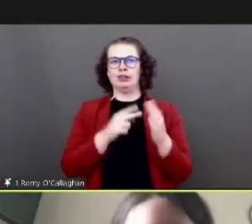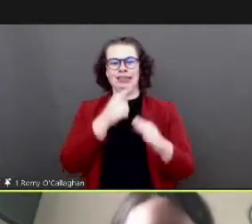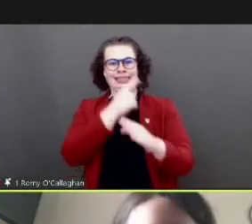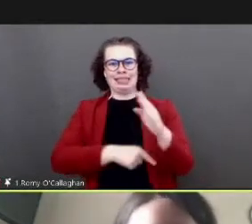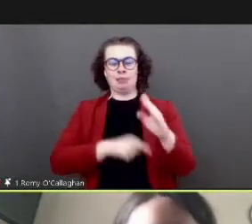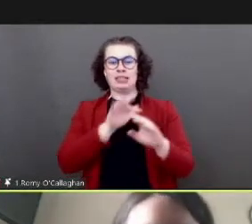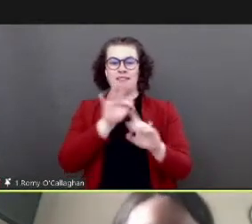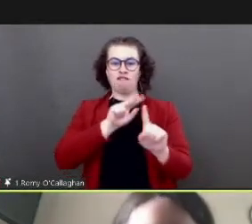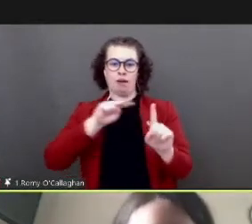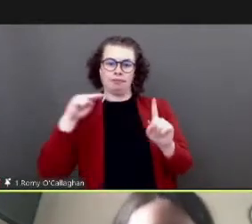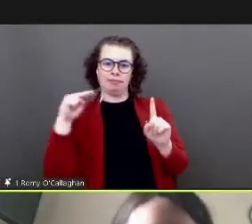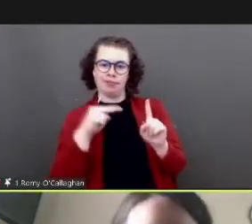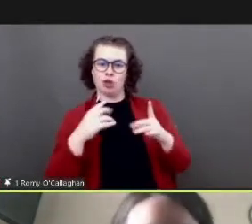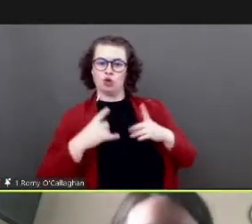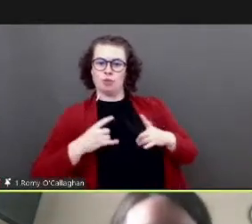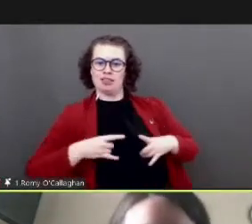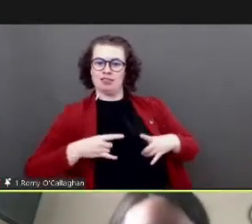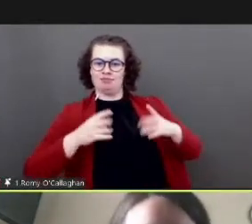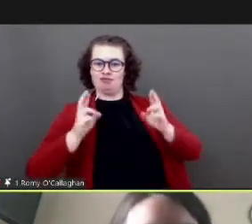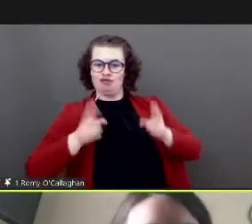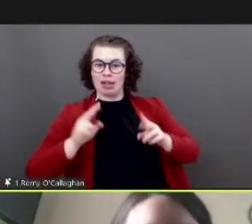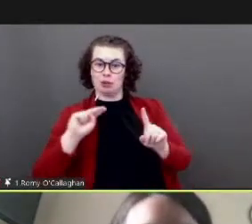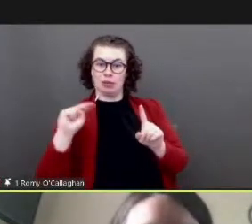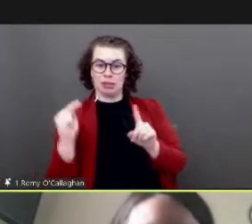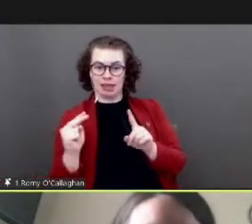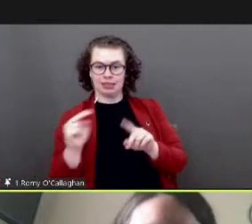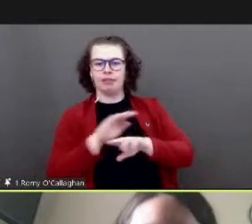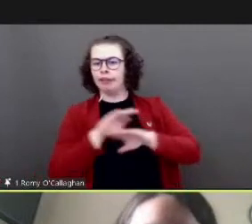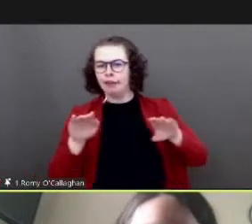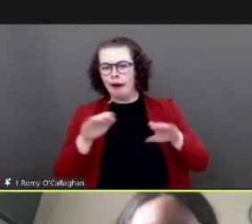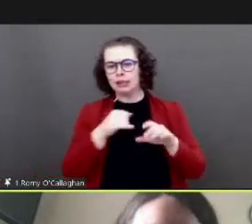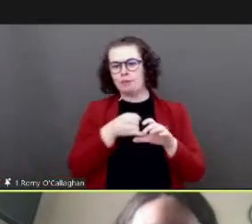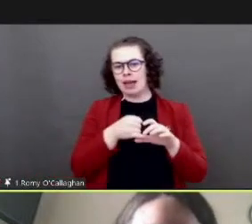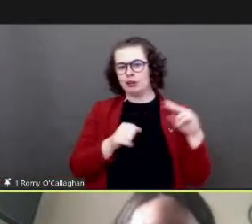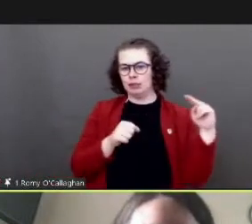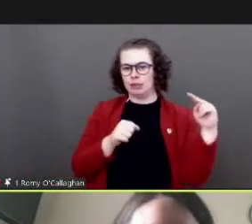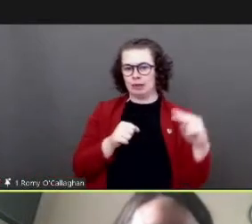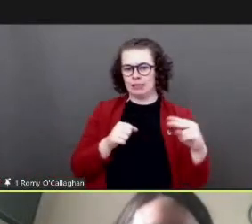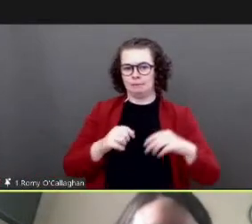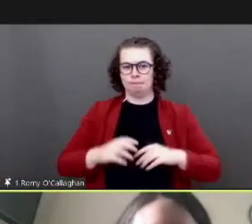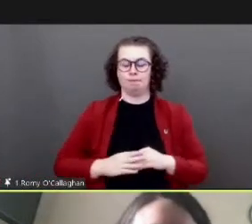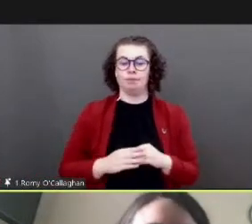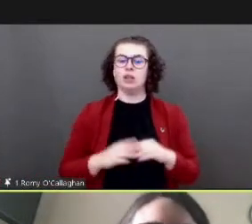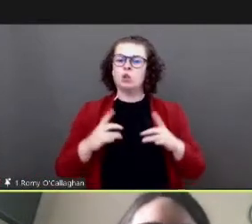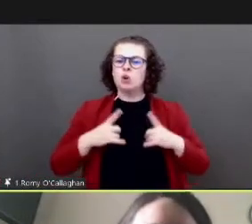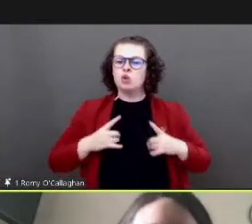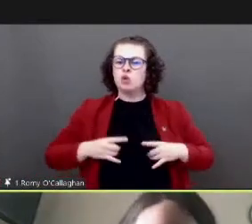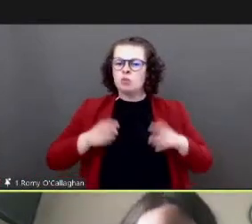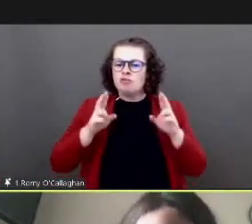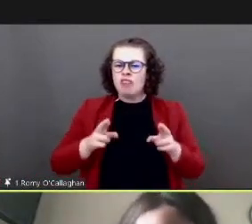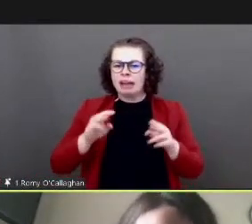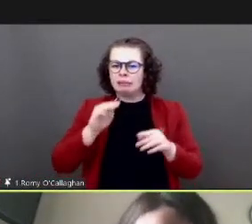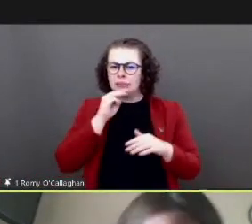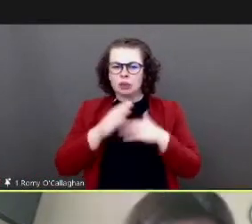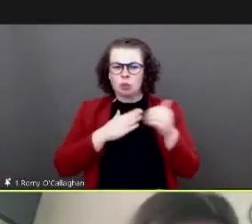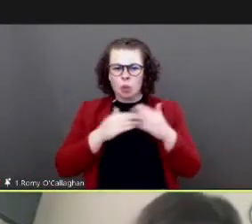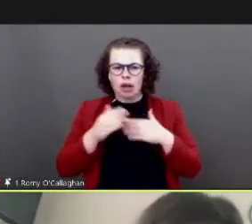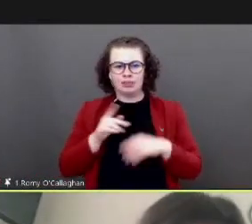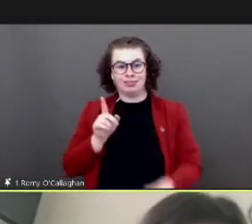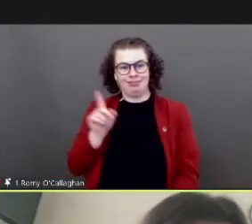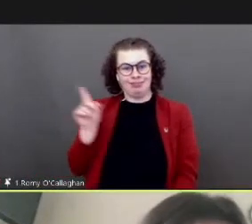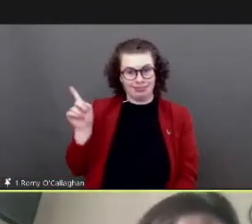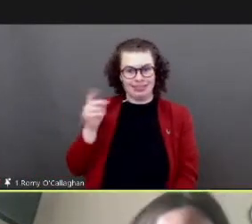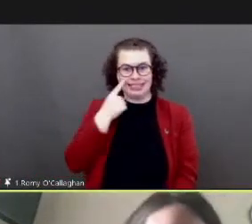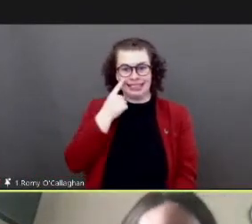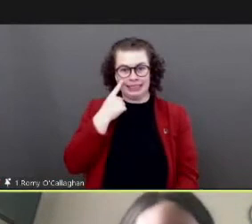from the CRPD, which is on the slide. Can we go to the next slide, please? So we use that human rights